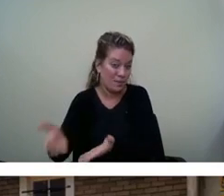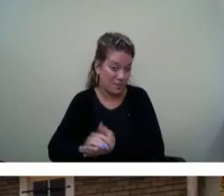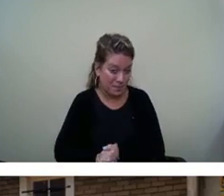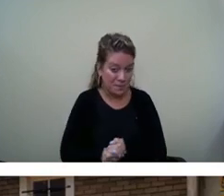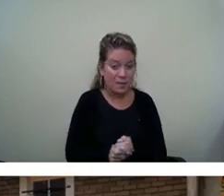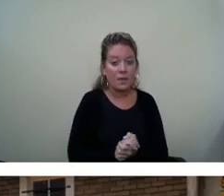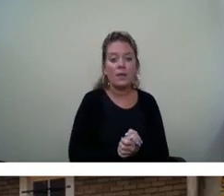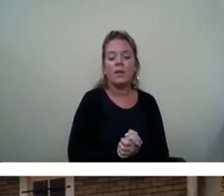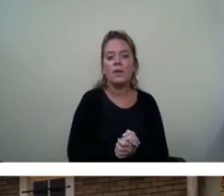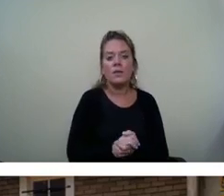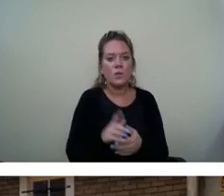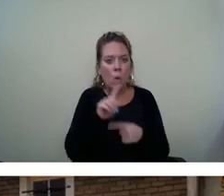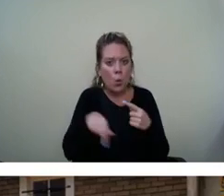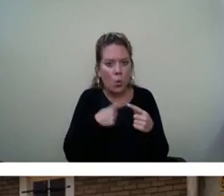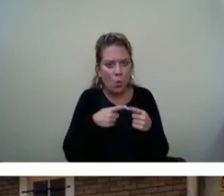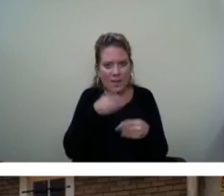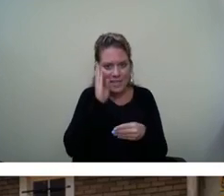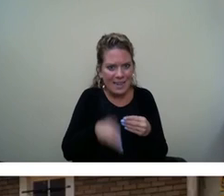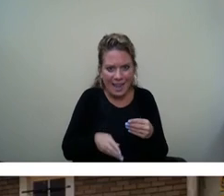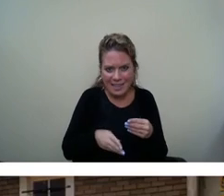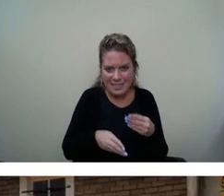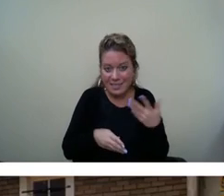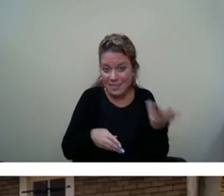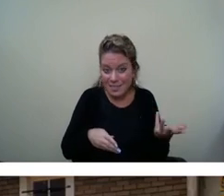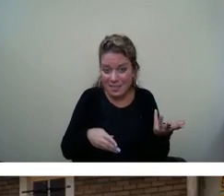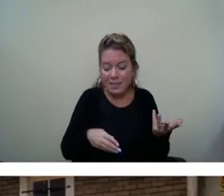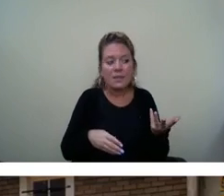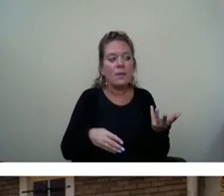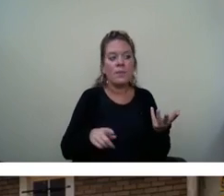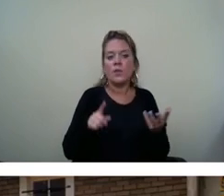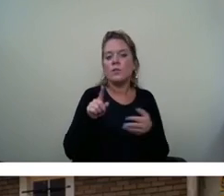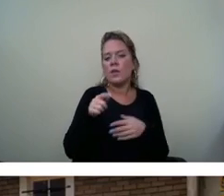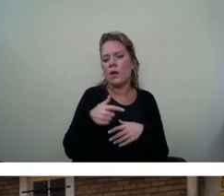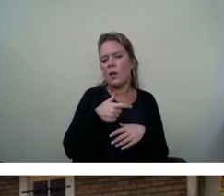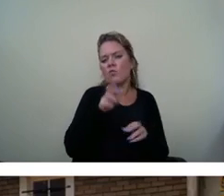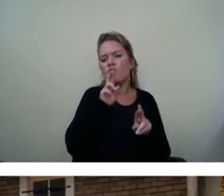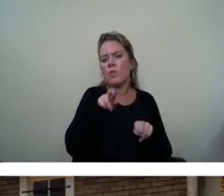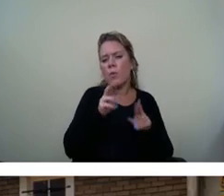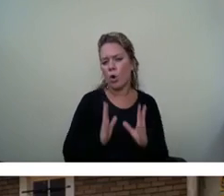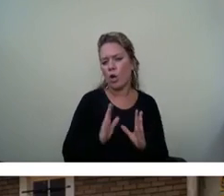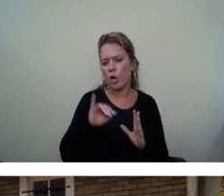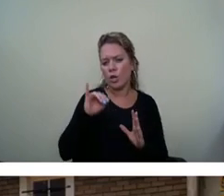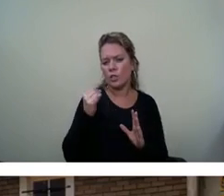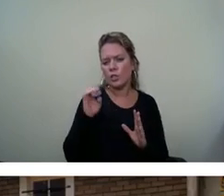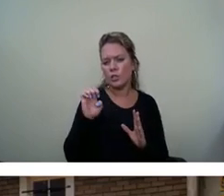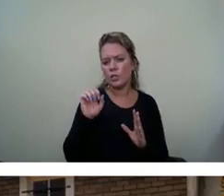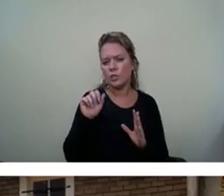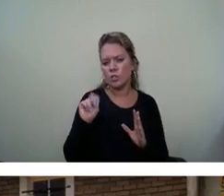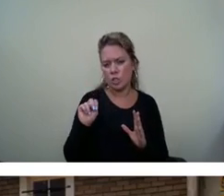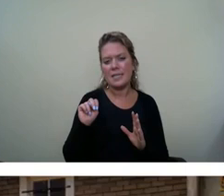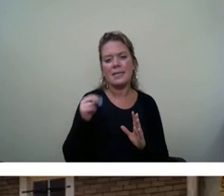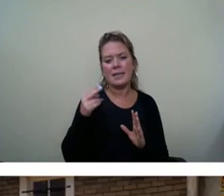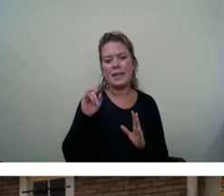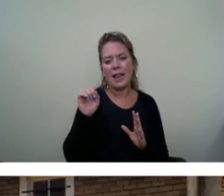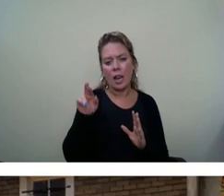did this end, right? Essentially, there's this reporter, her name is Jean Heller, and she's affiliated with the